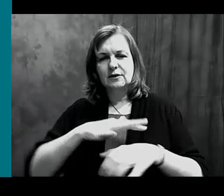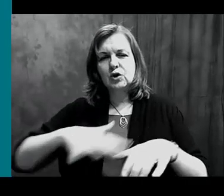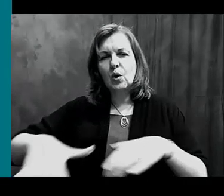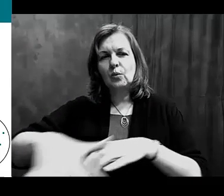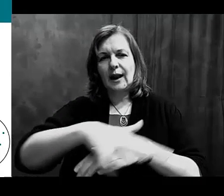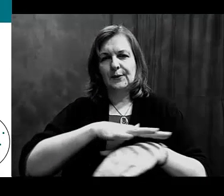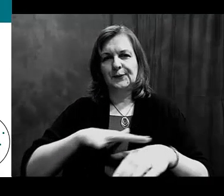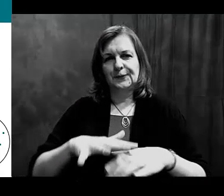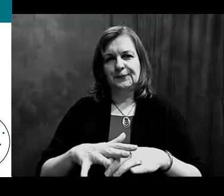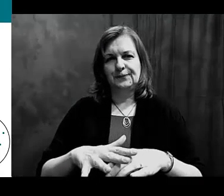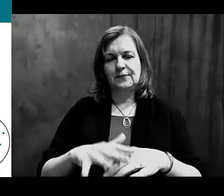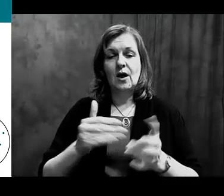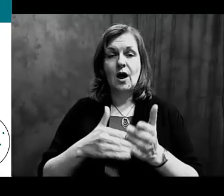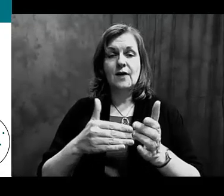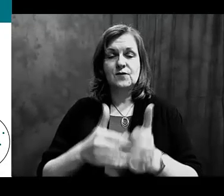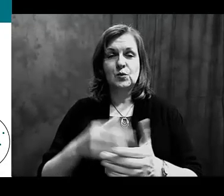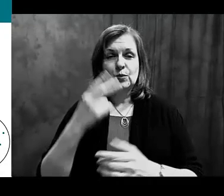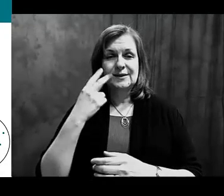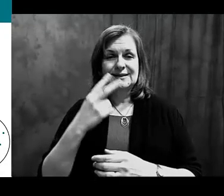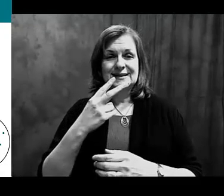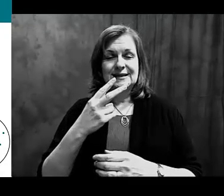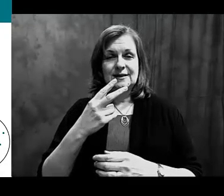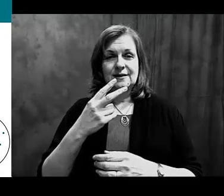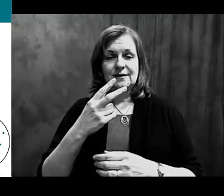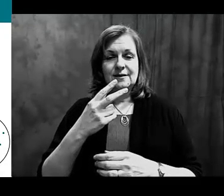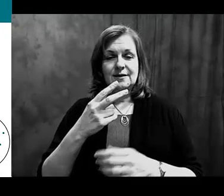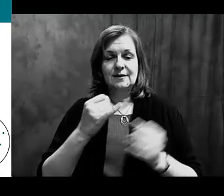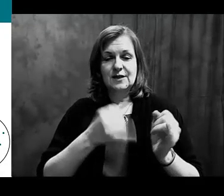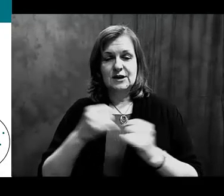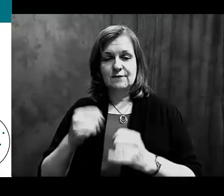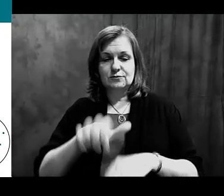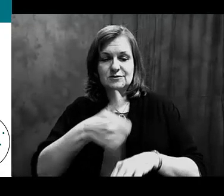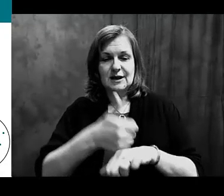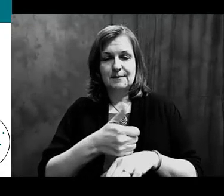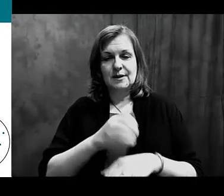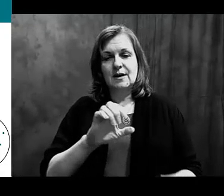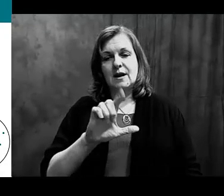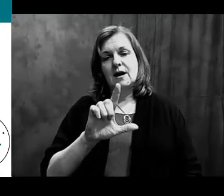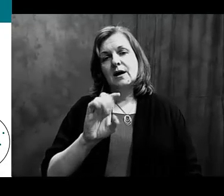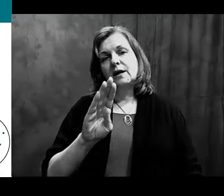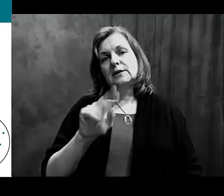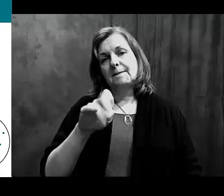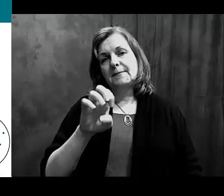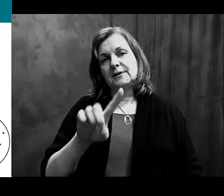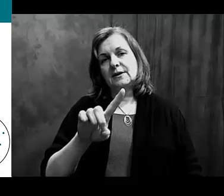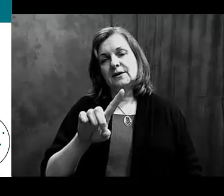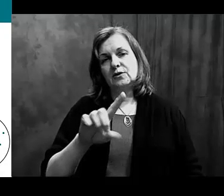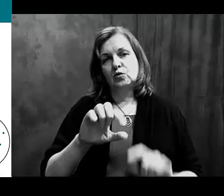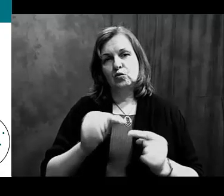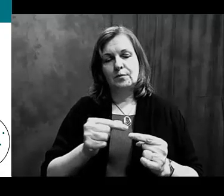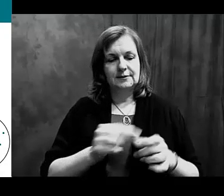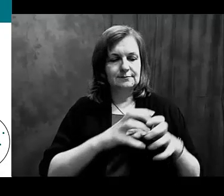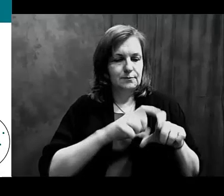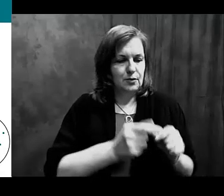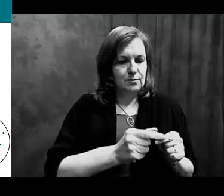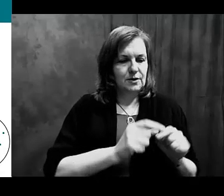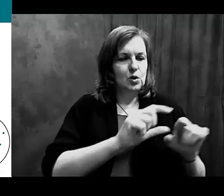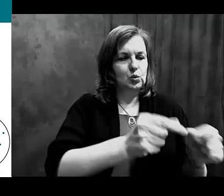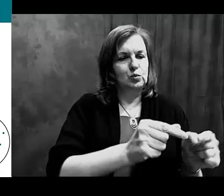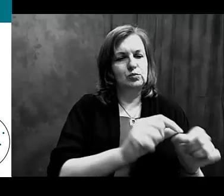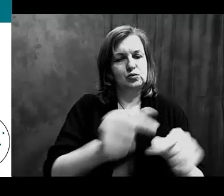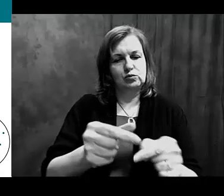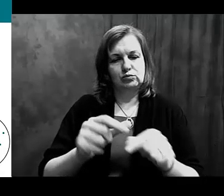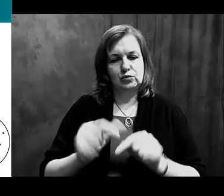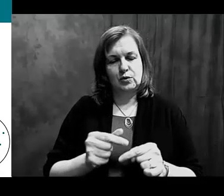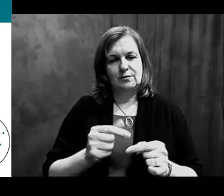dispersed across their habitat? And often we see them sort of in these clumped formations, Many organisms tend to